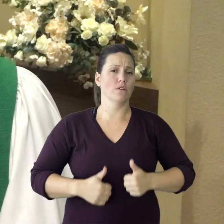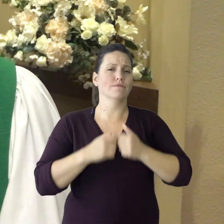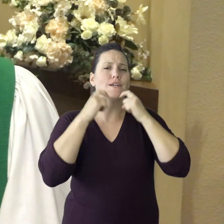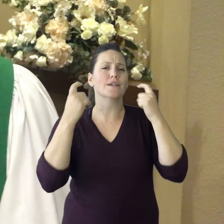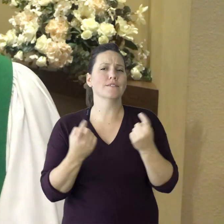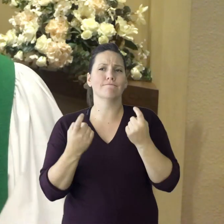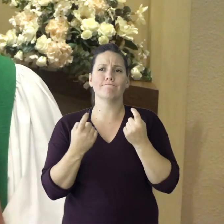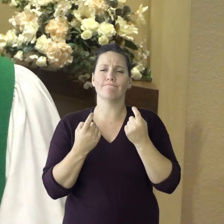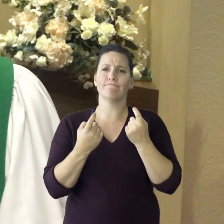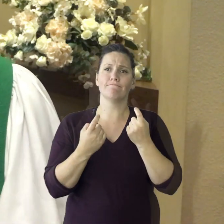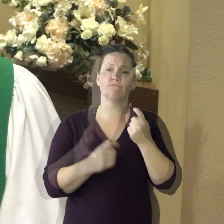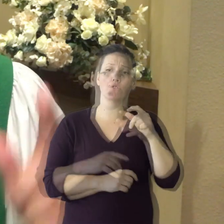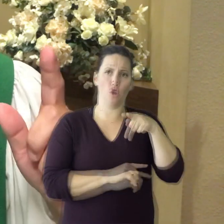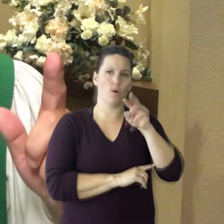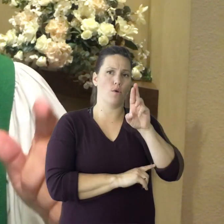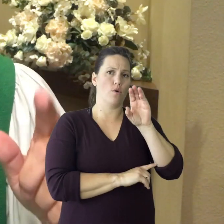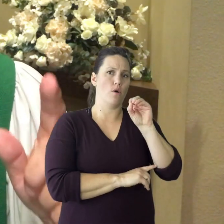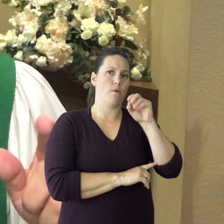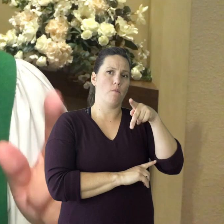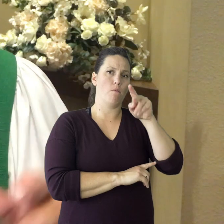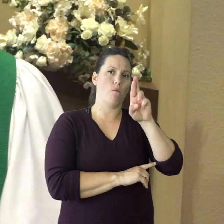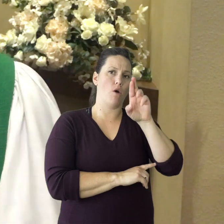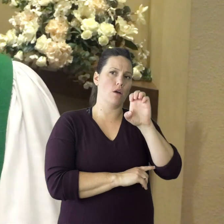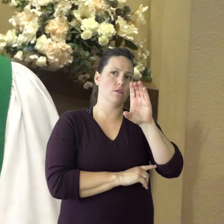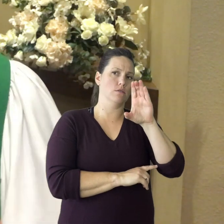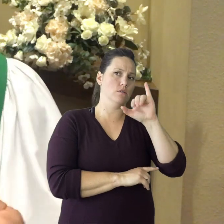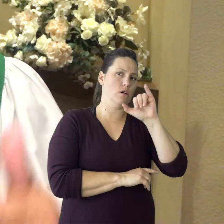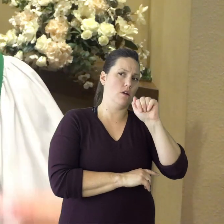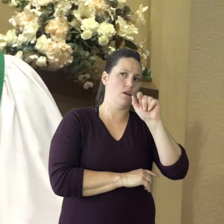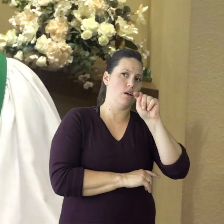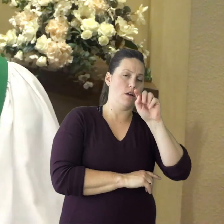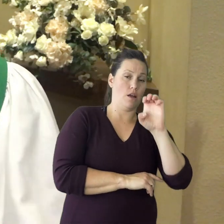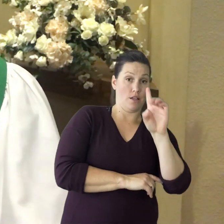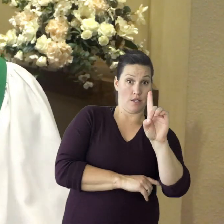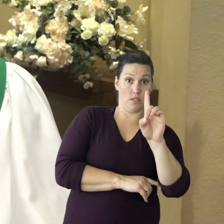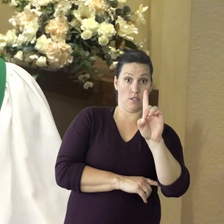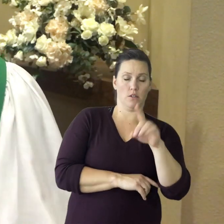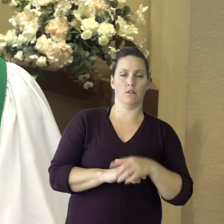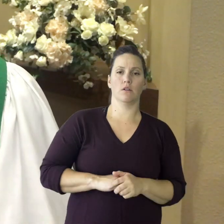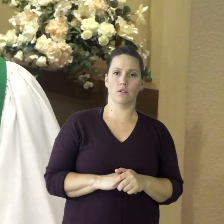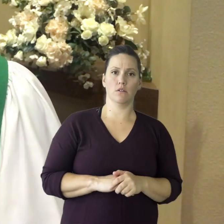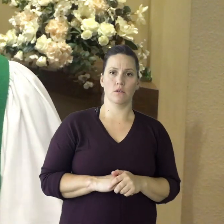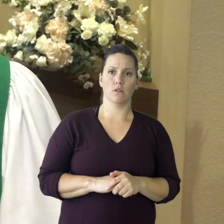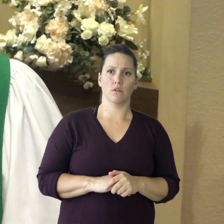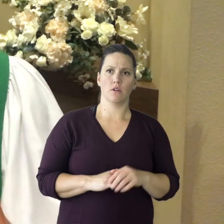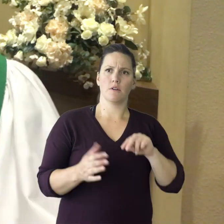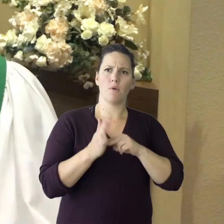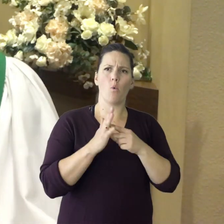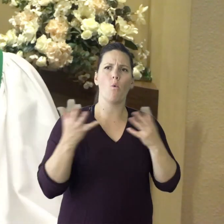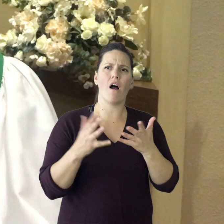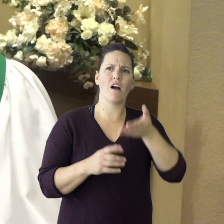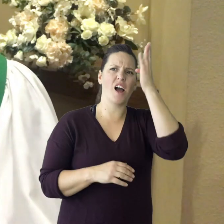of God. Your sins have been propitiated. That's one of the words that John uses today. That means that